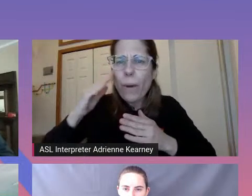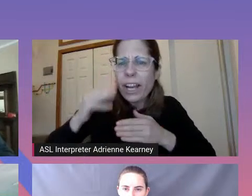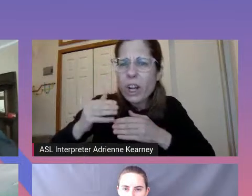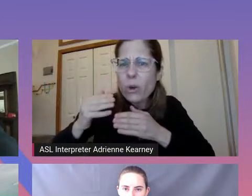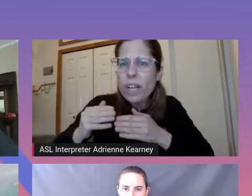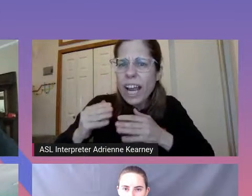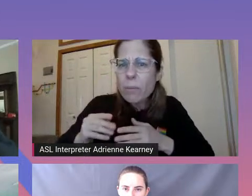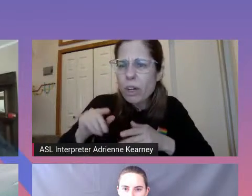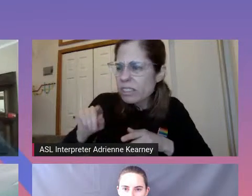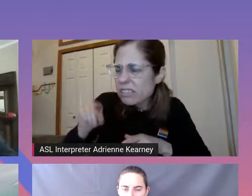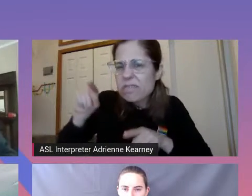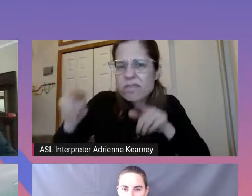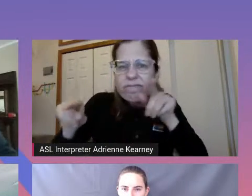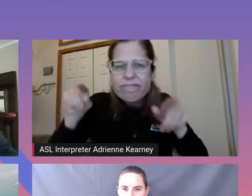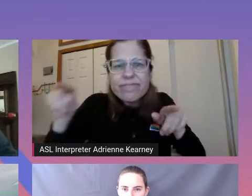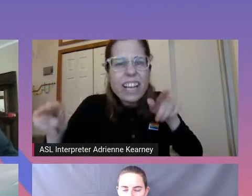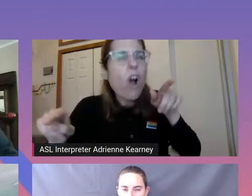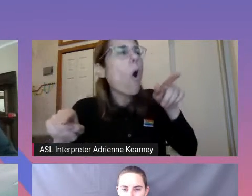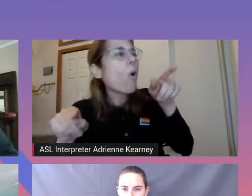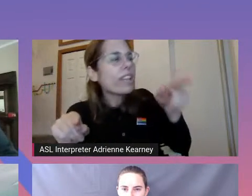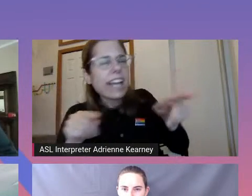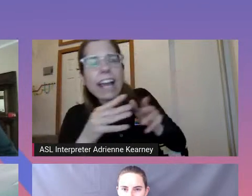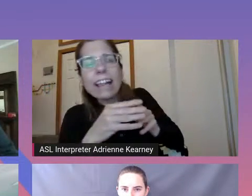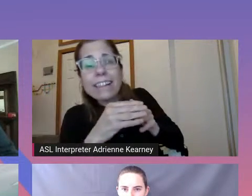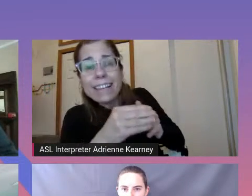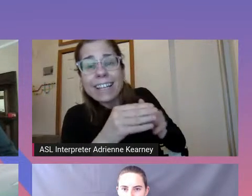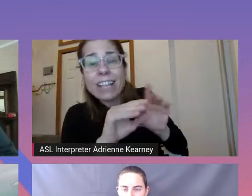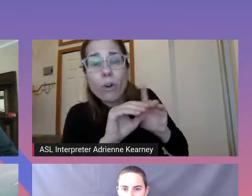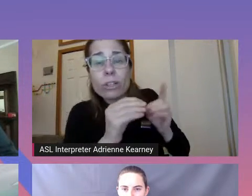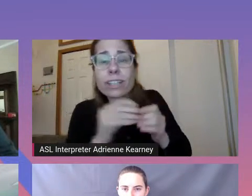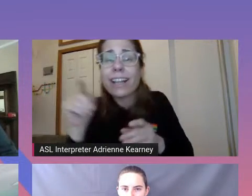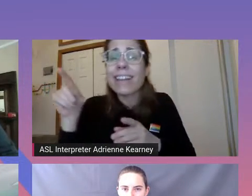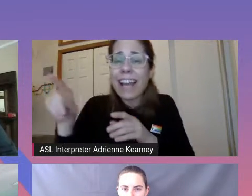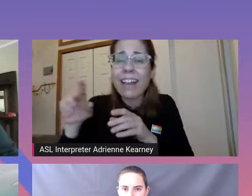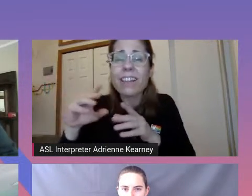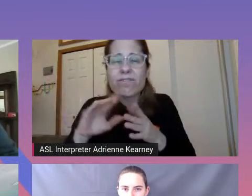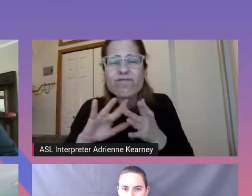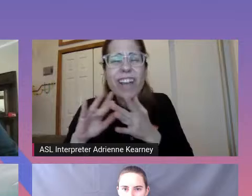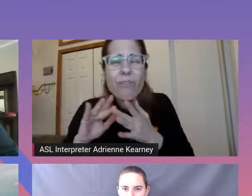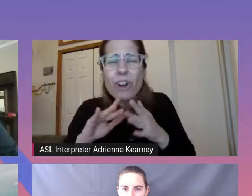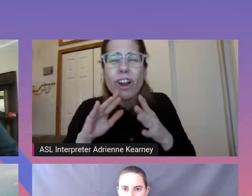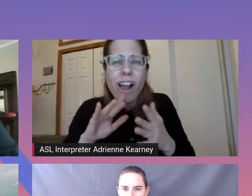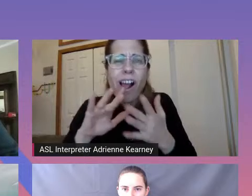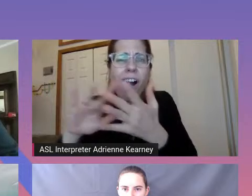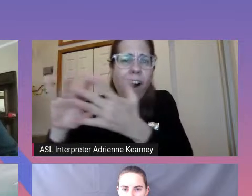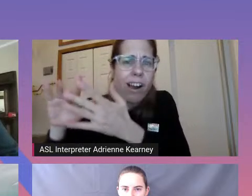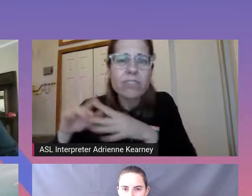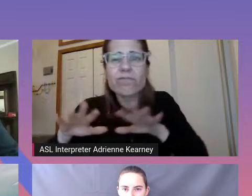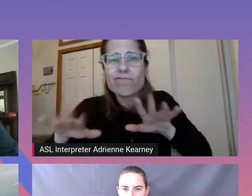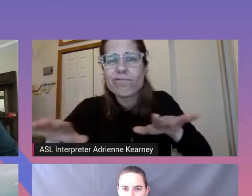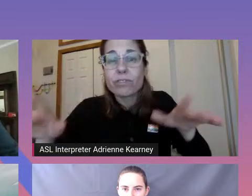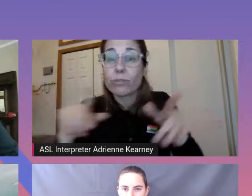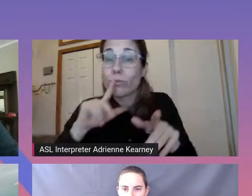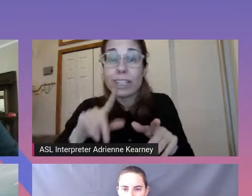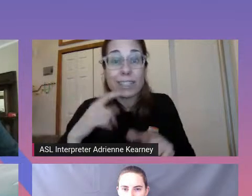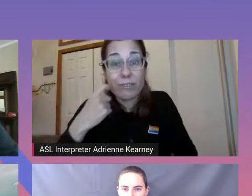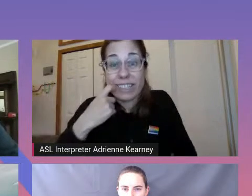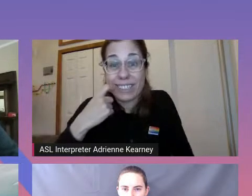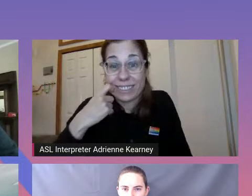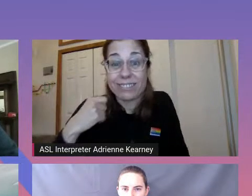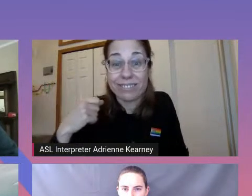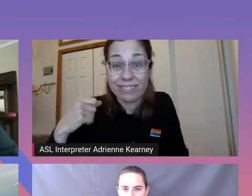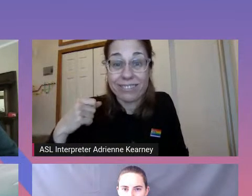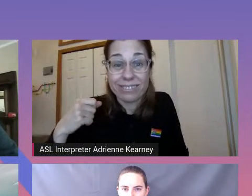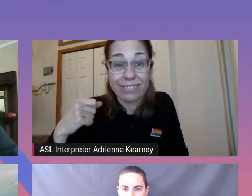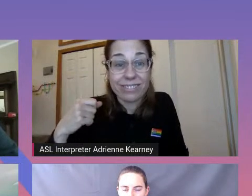organizations that I'm a part of, has been very recent. And I think that it's like I